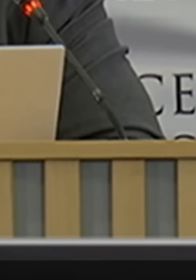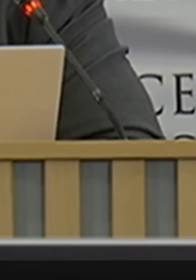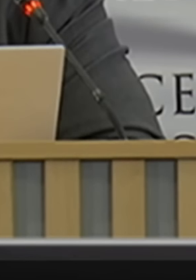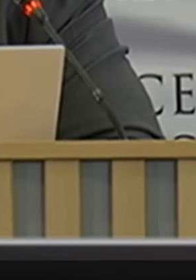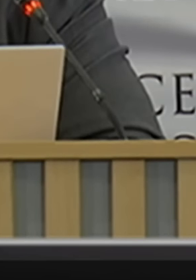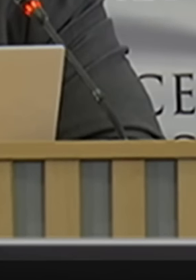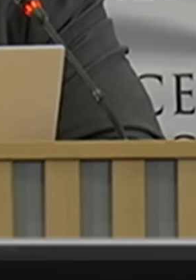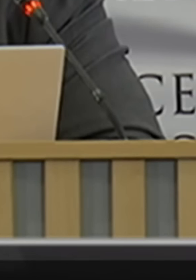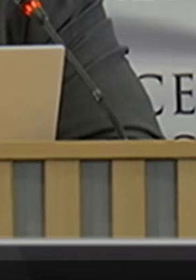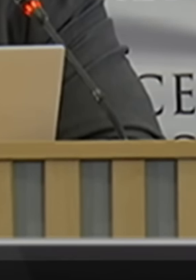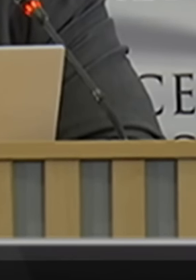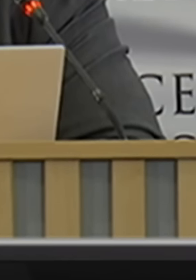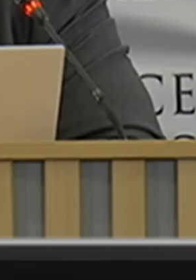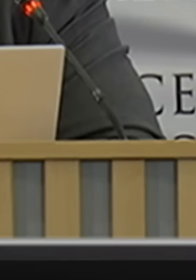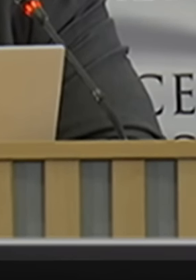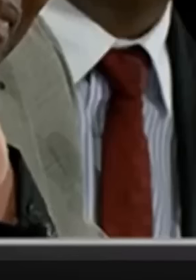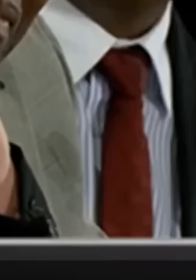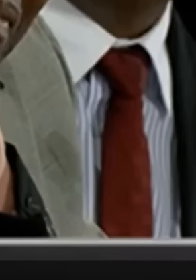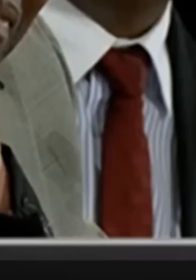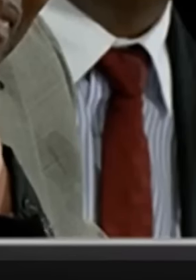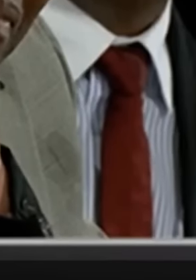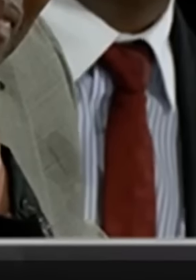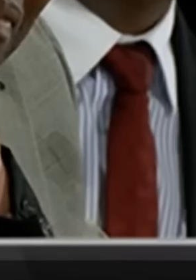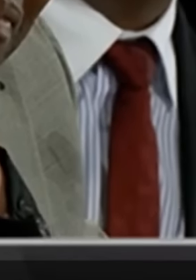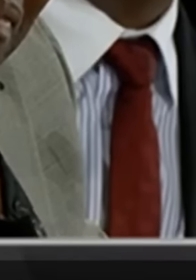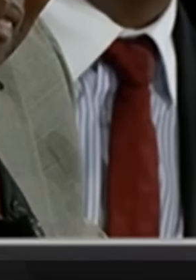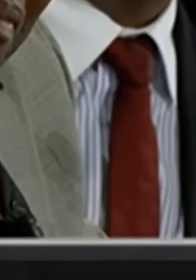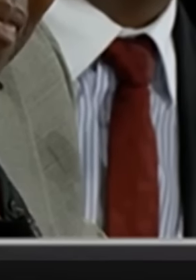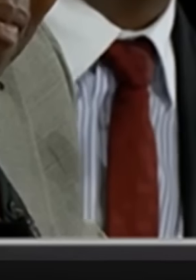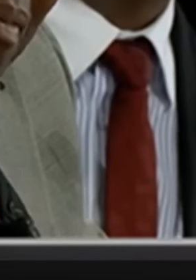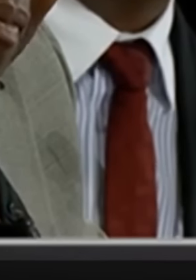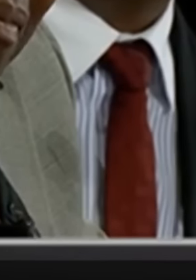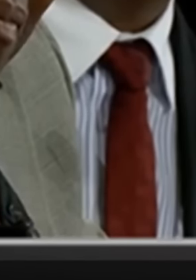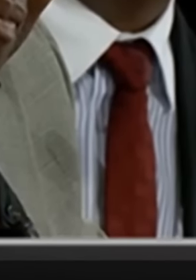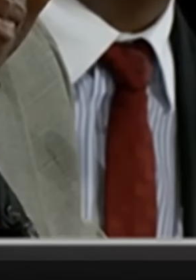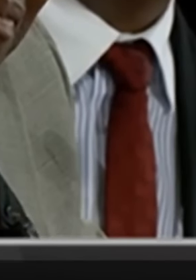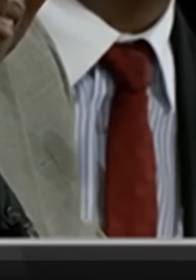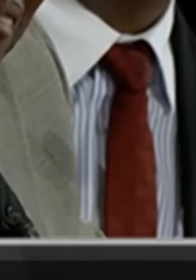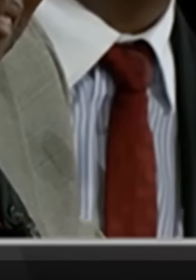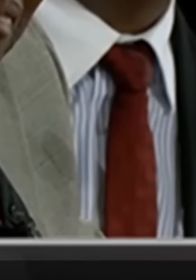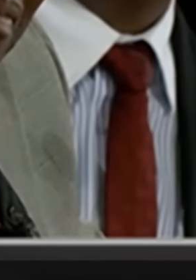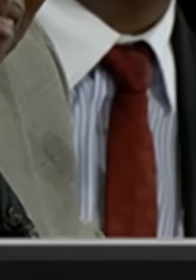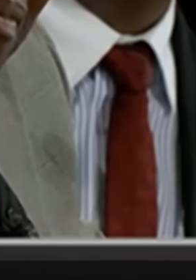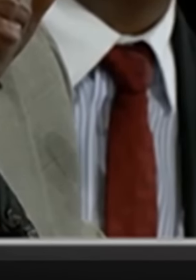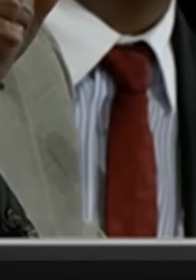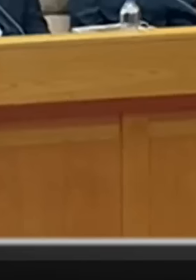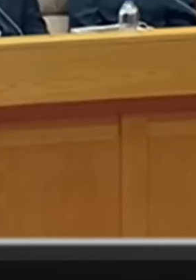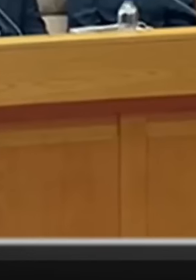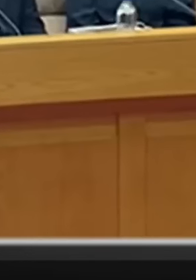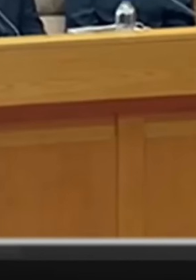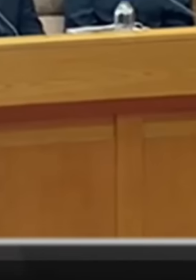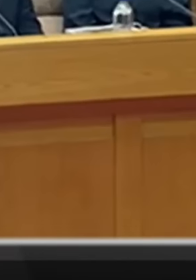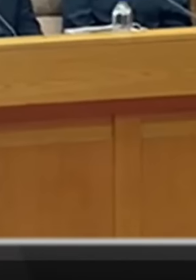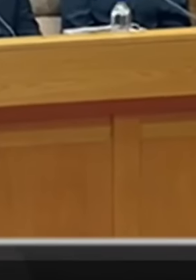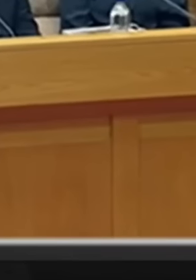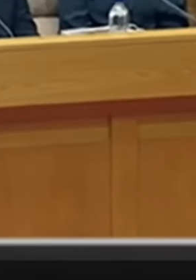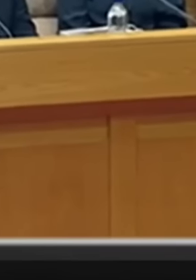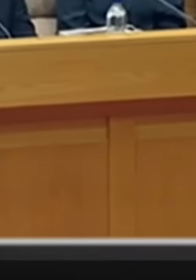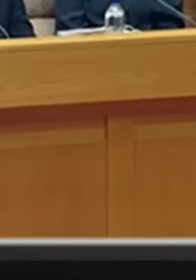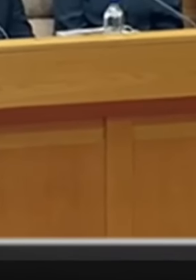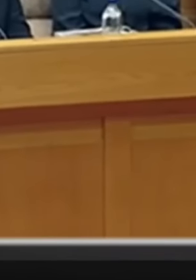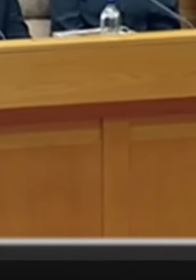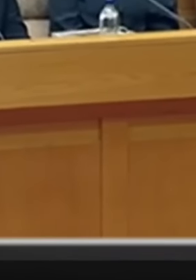my birthday era. I was not actually born in 1979. I was born in 1977. Ditabeng